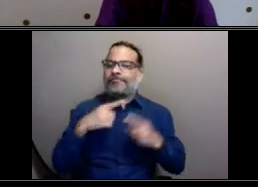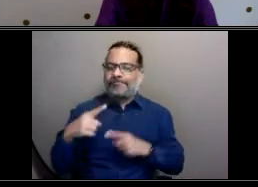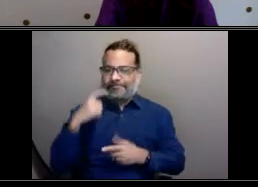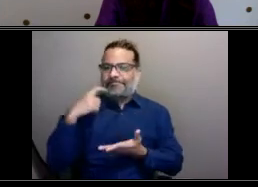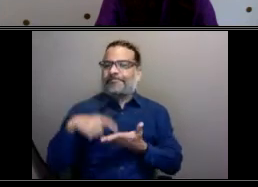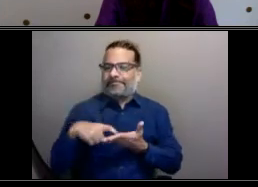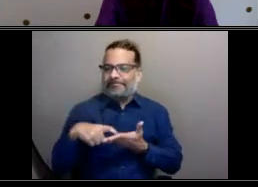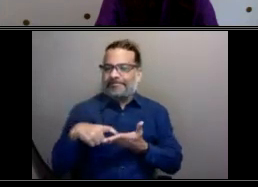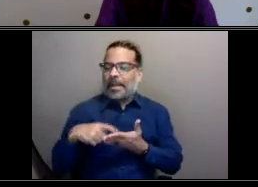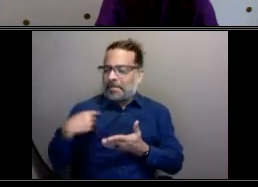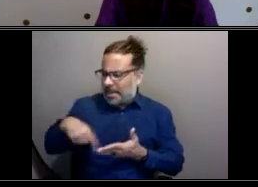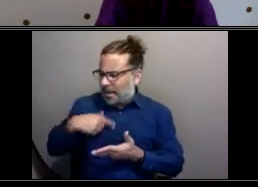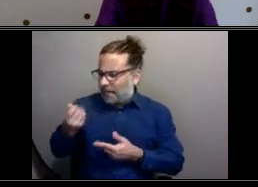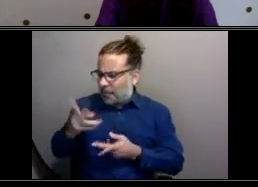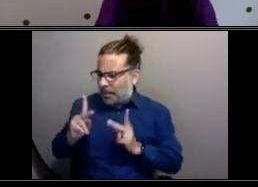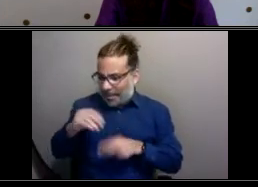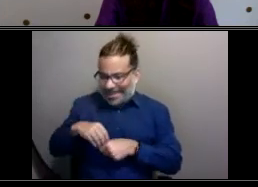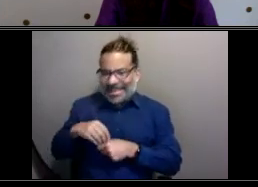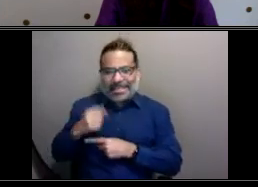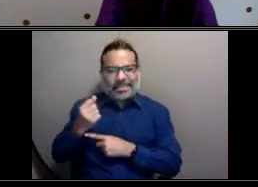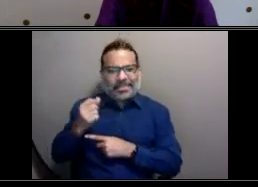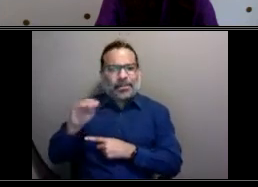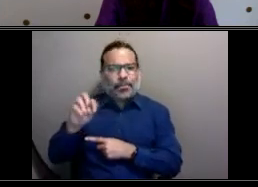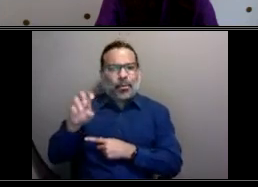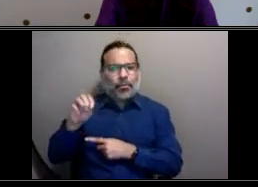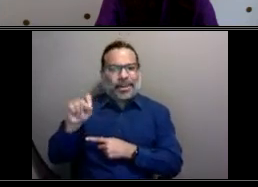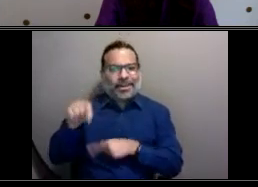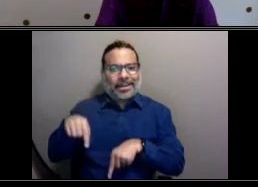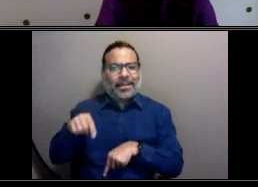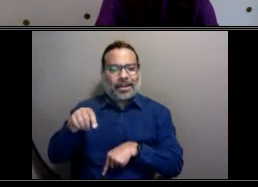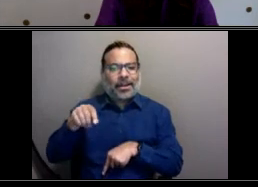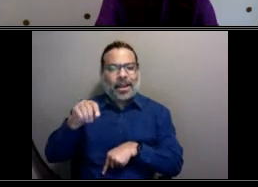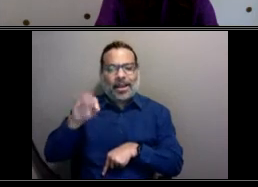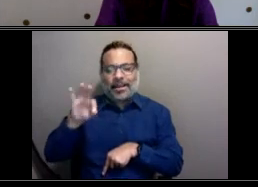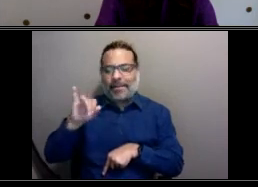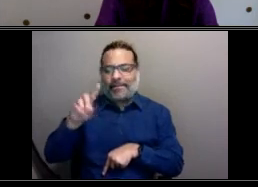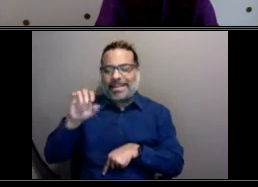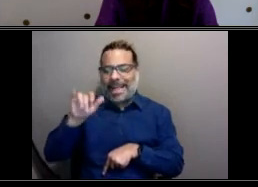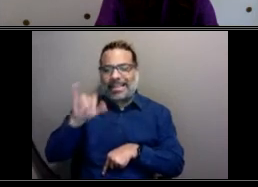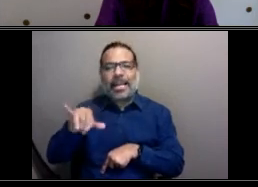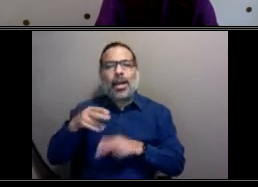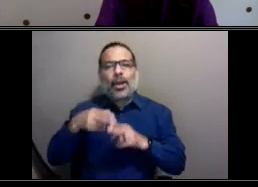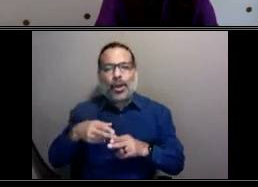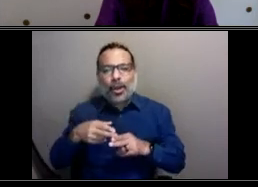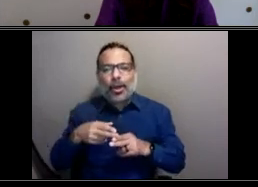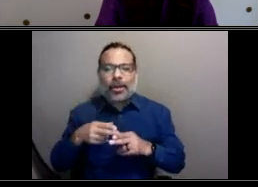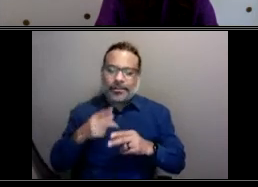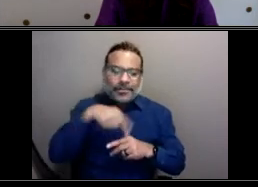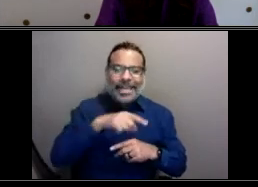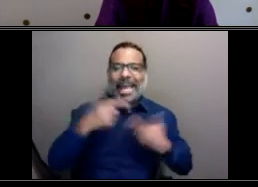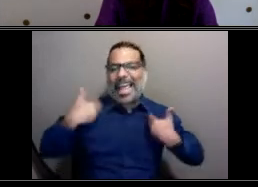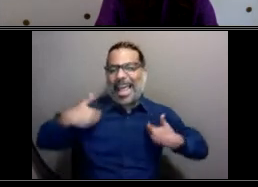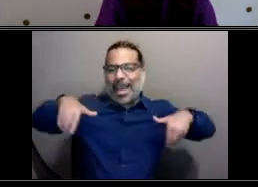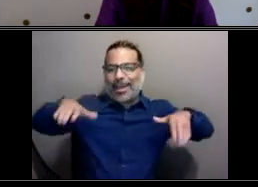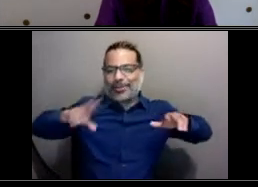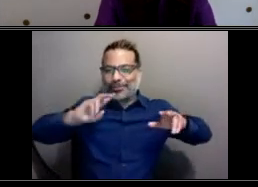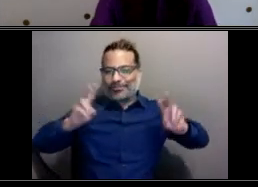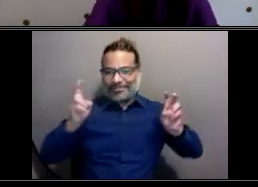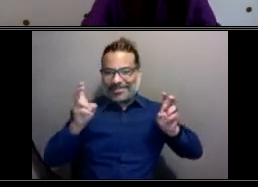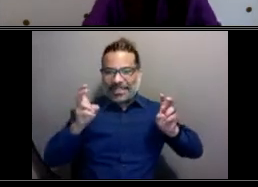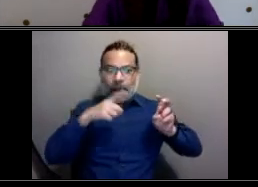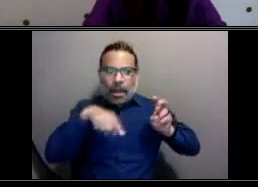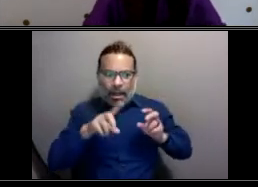people that were very early in this movement at Fidelity, we call it collateral angels. You know, you create this work experience and you wonder, oh my gosh, I hope